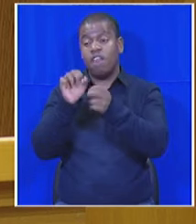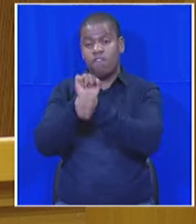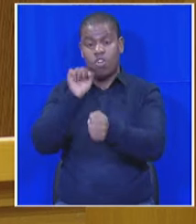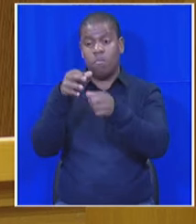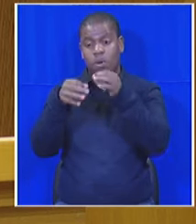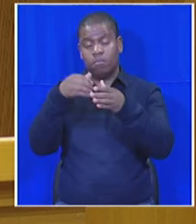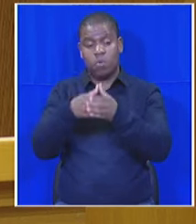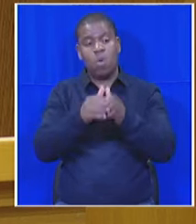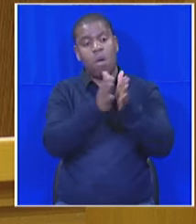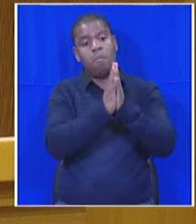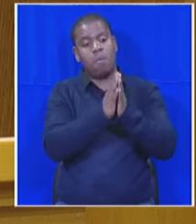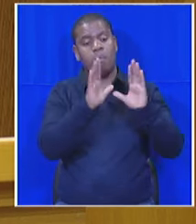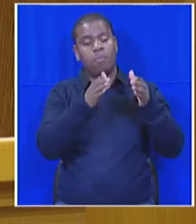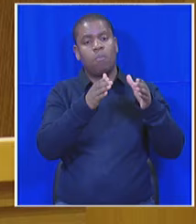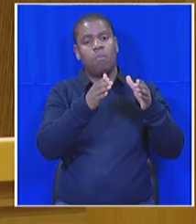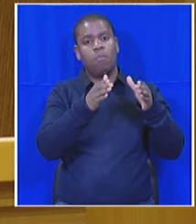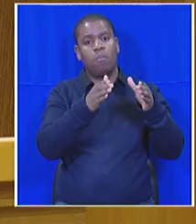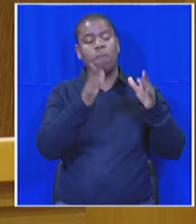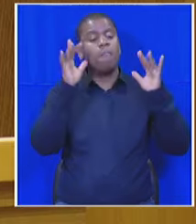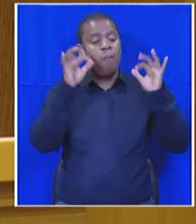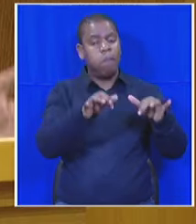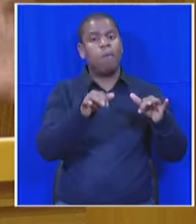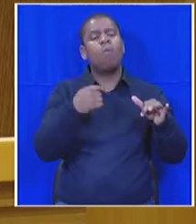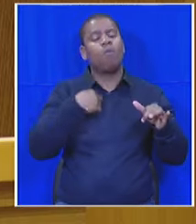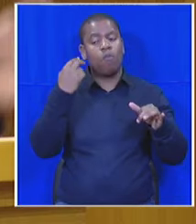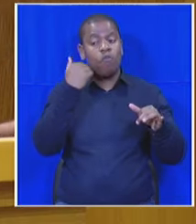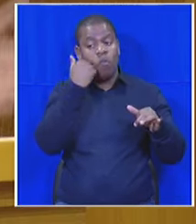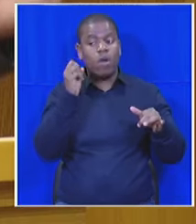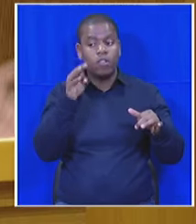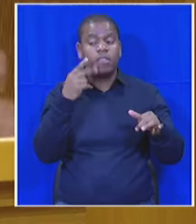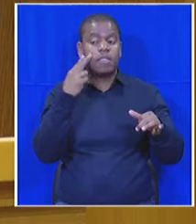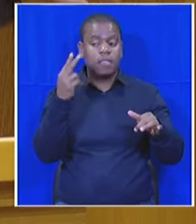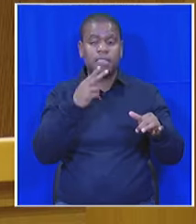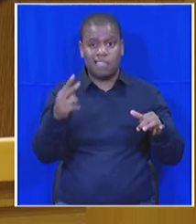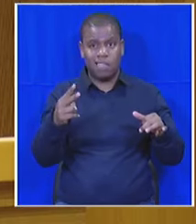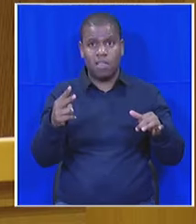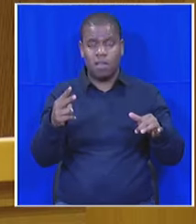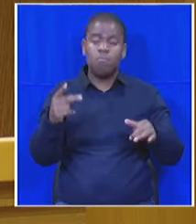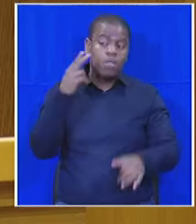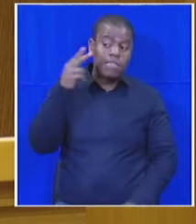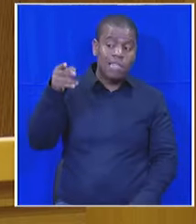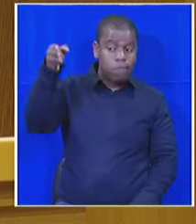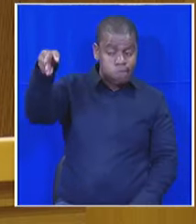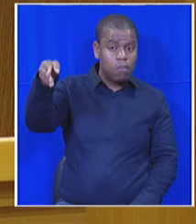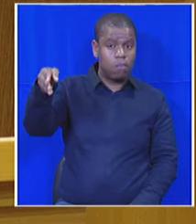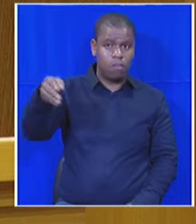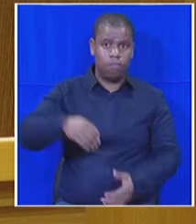African National Congress in Zululand, if you want to see water and sanitation delivery, go there and see for yourself.